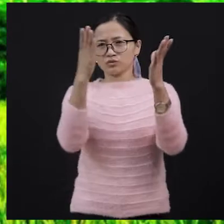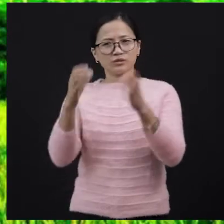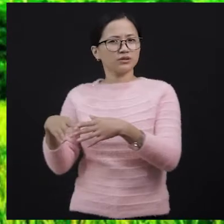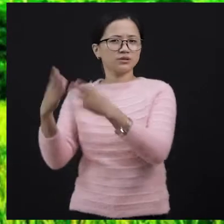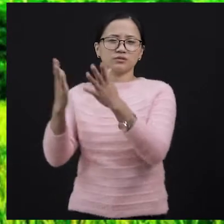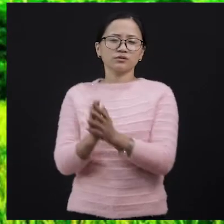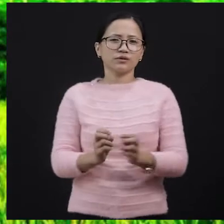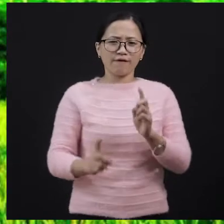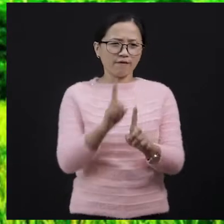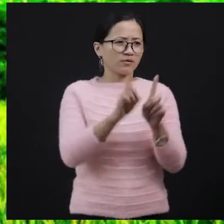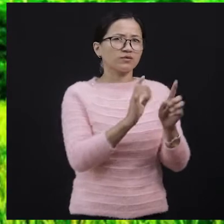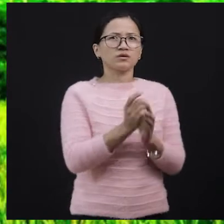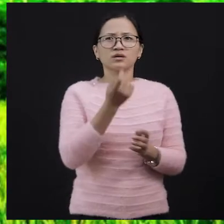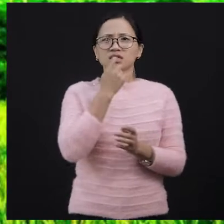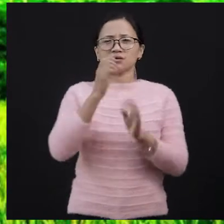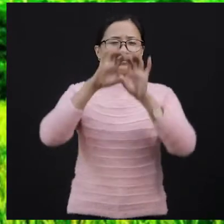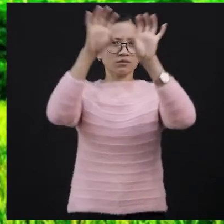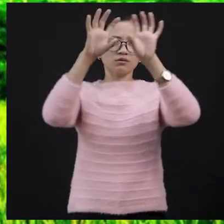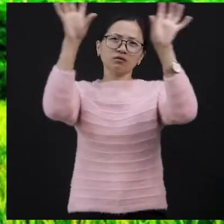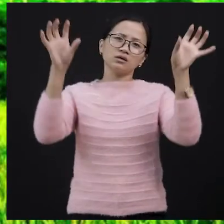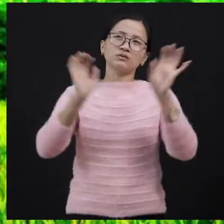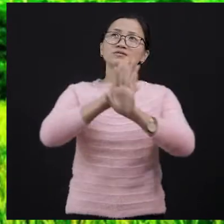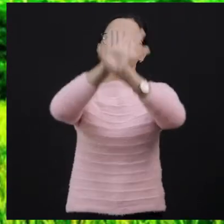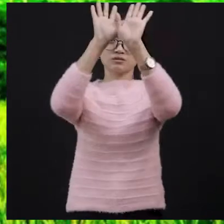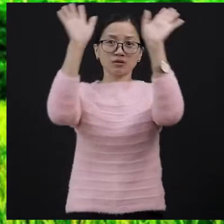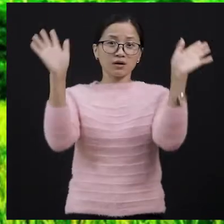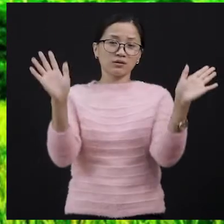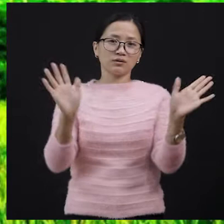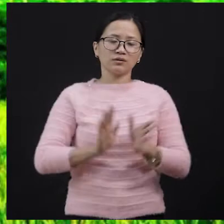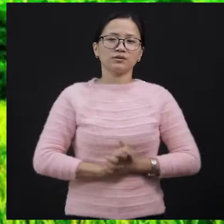plants, clouds, sky, right?